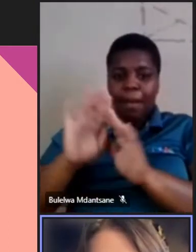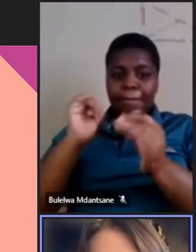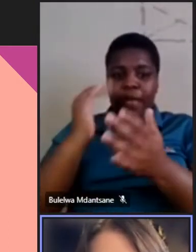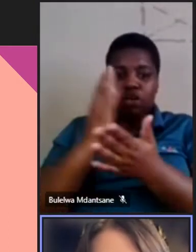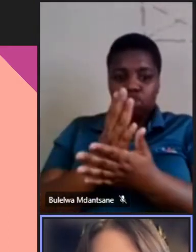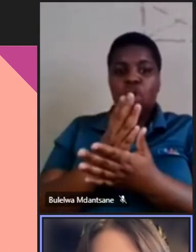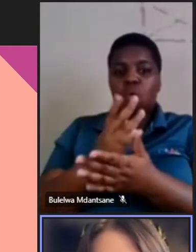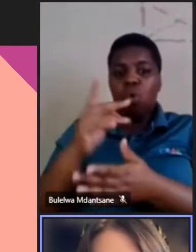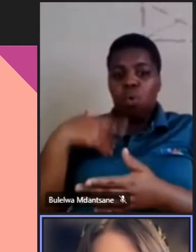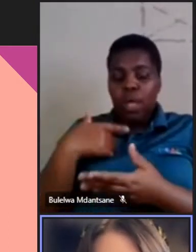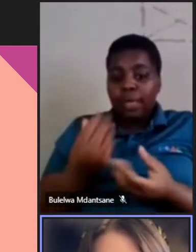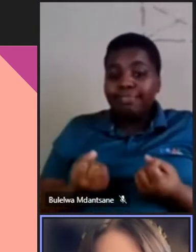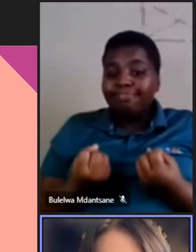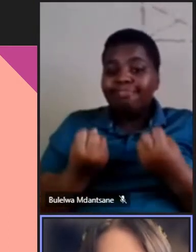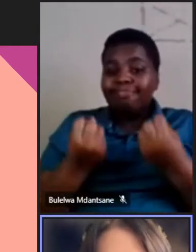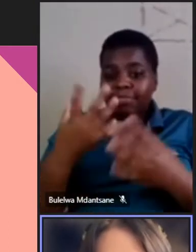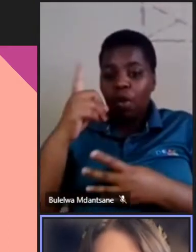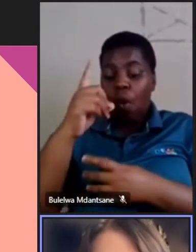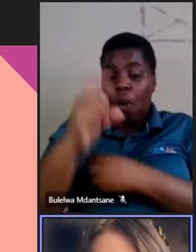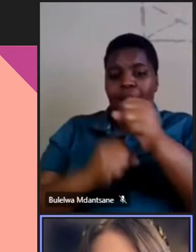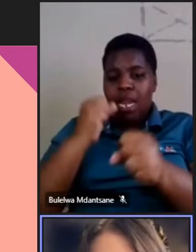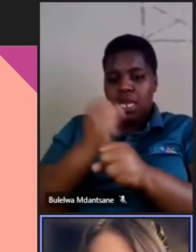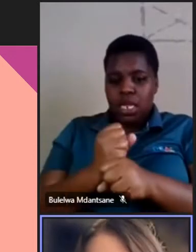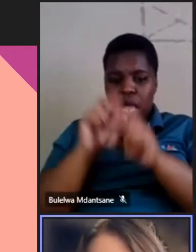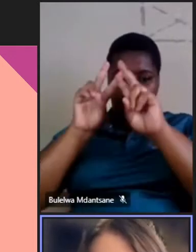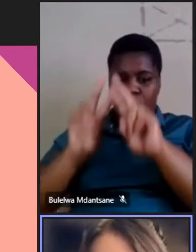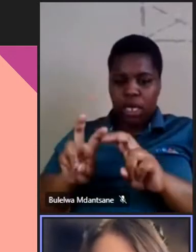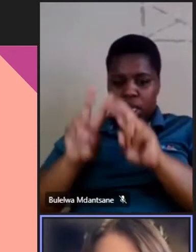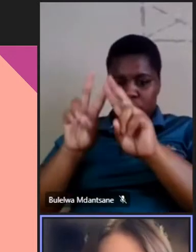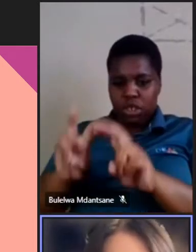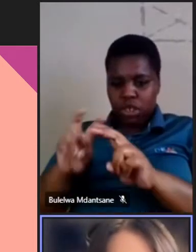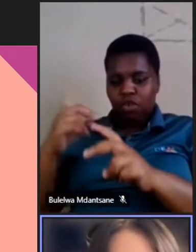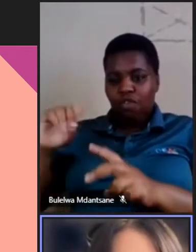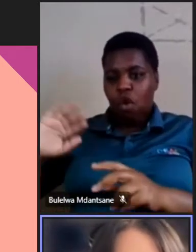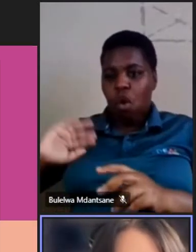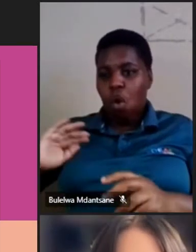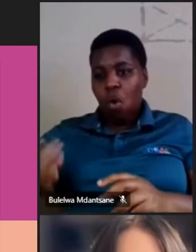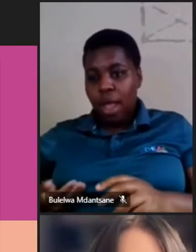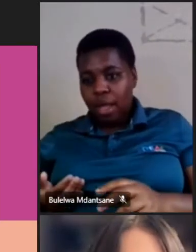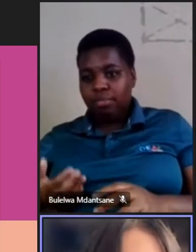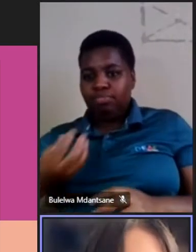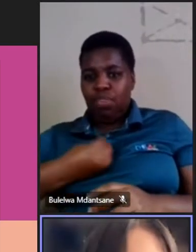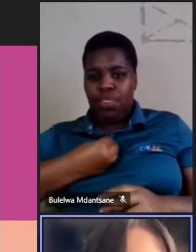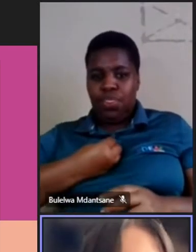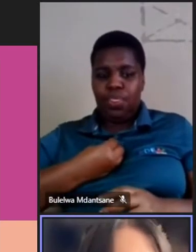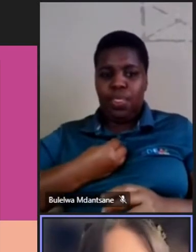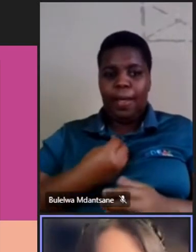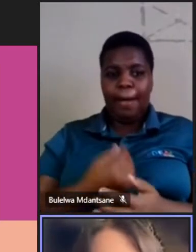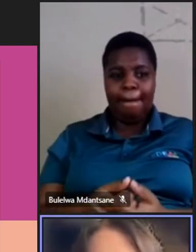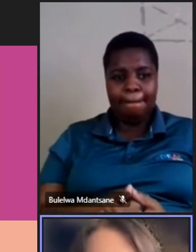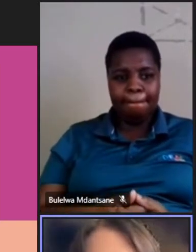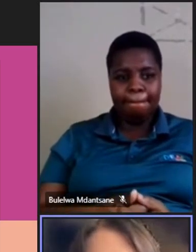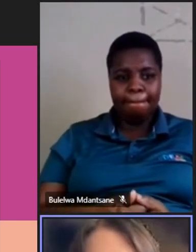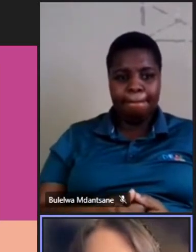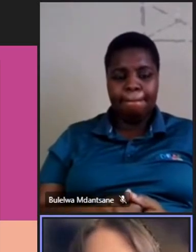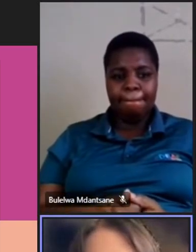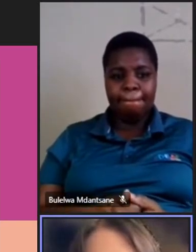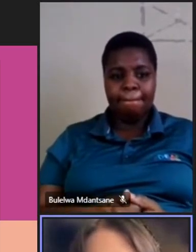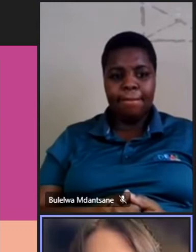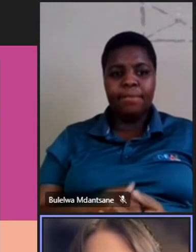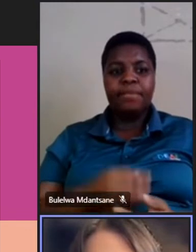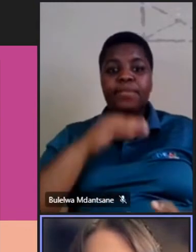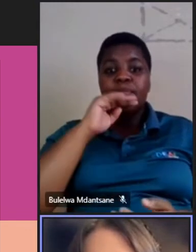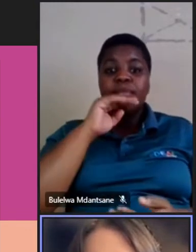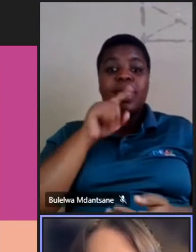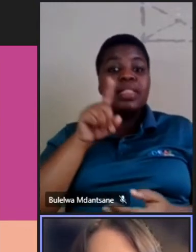needs and gaps in the Year 1 research amongst adolescent girls and young women. So as part of one of